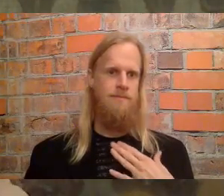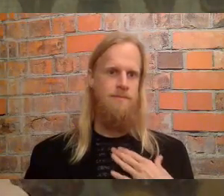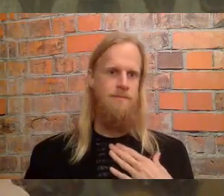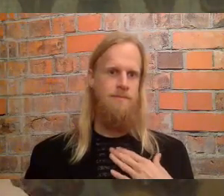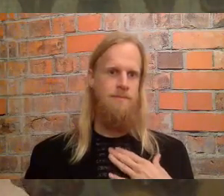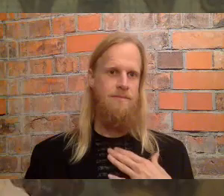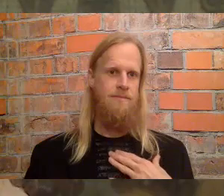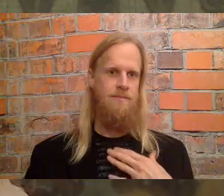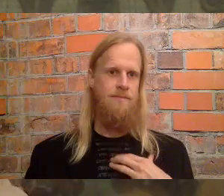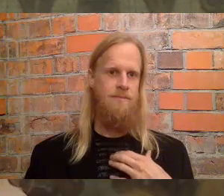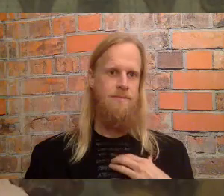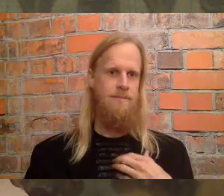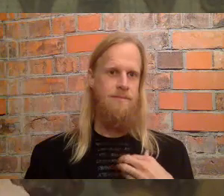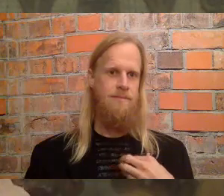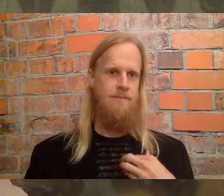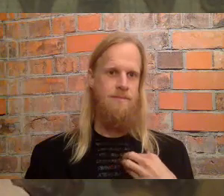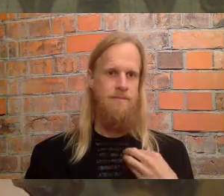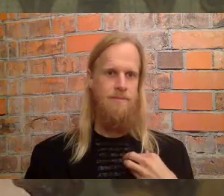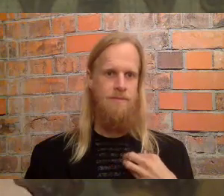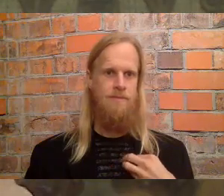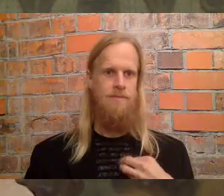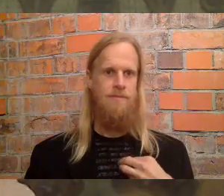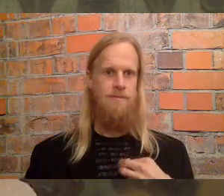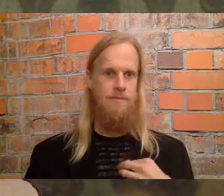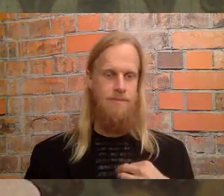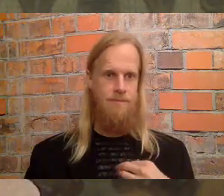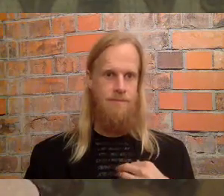even get out of bed.